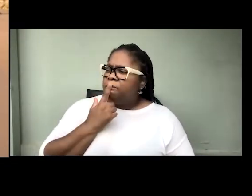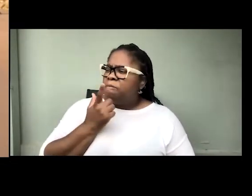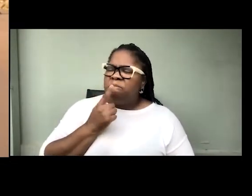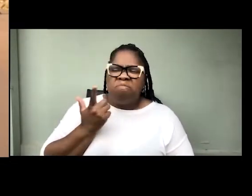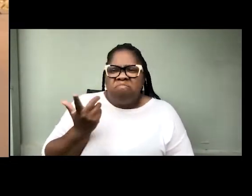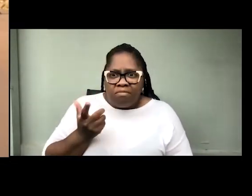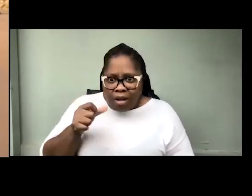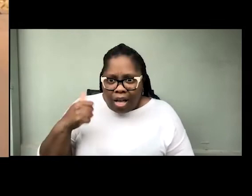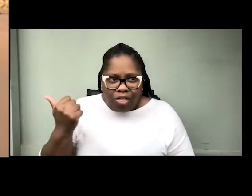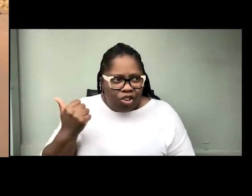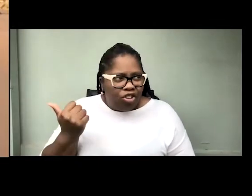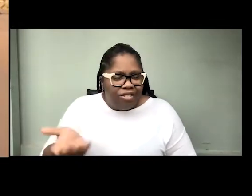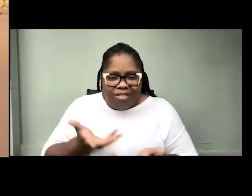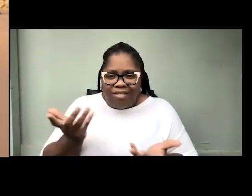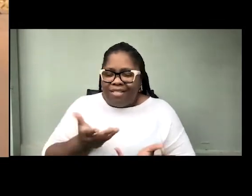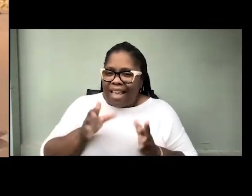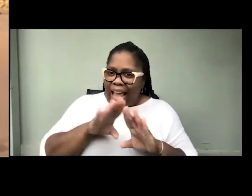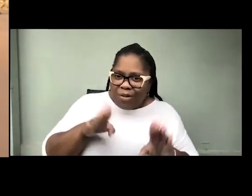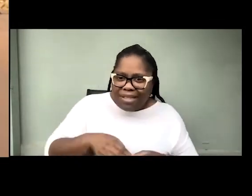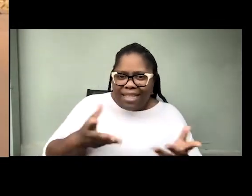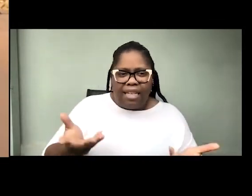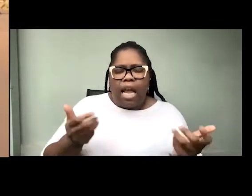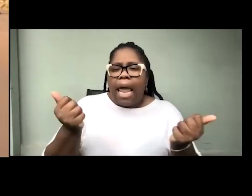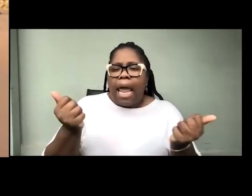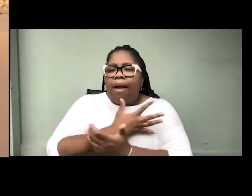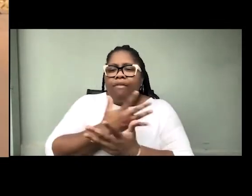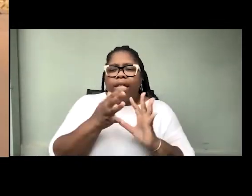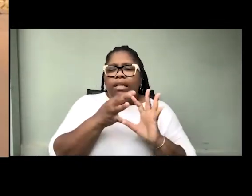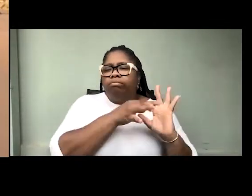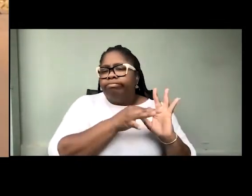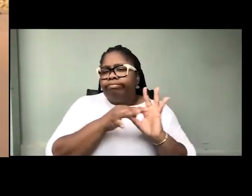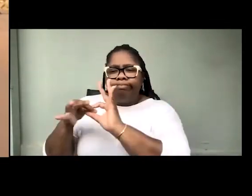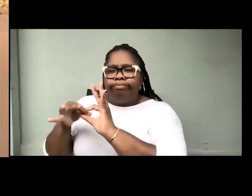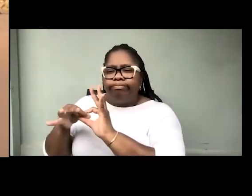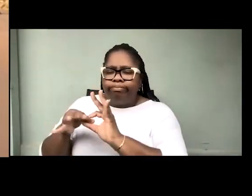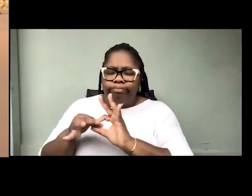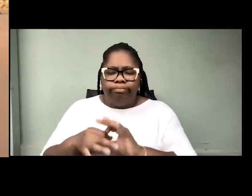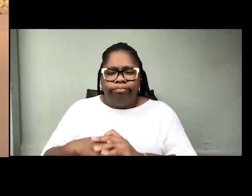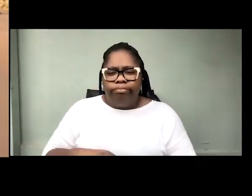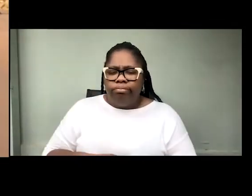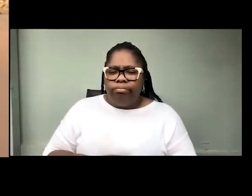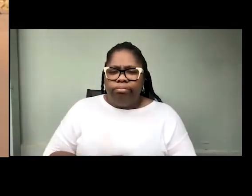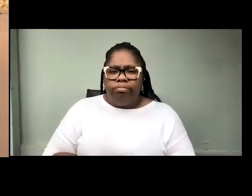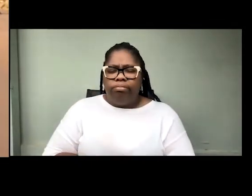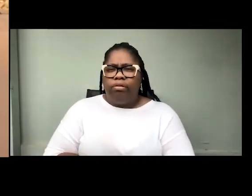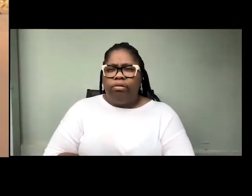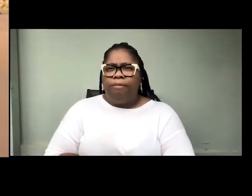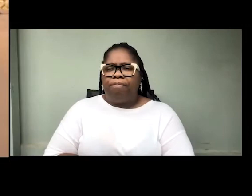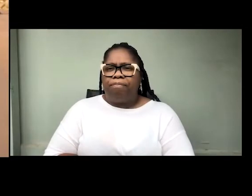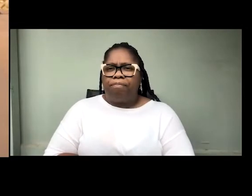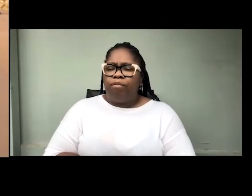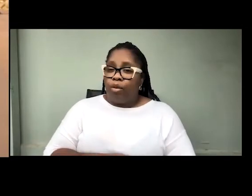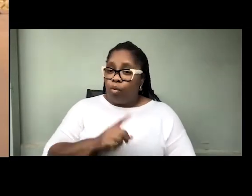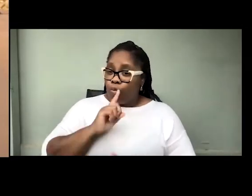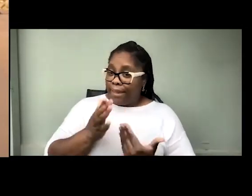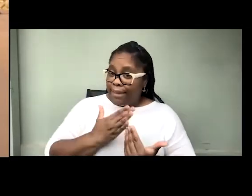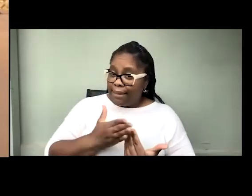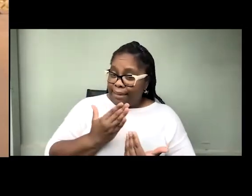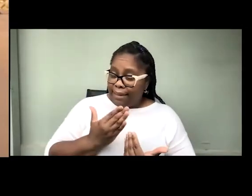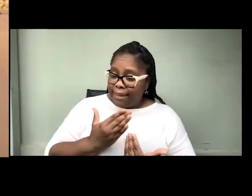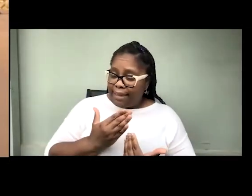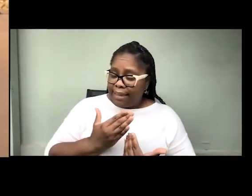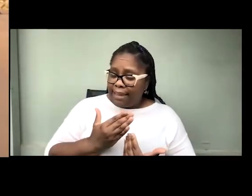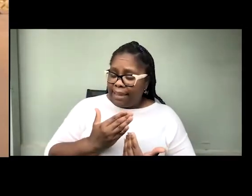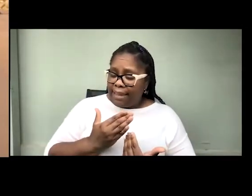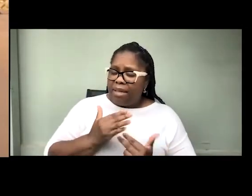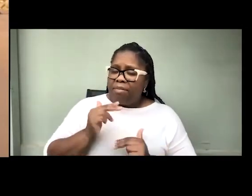other ways too. There's really like housing. Like I said, everything's connected. Really easing the ability to